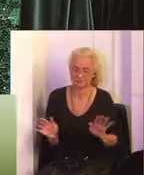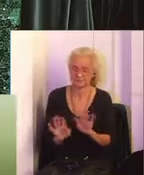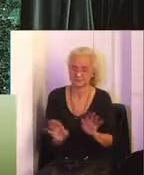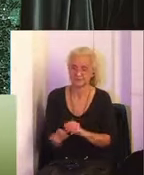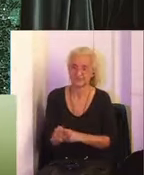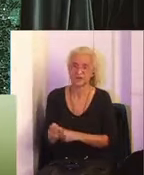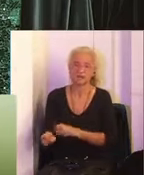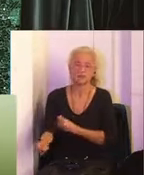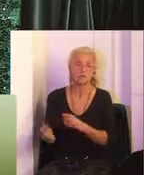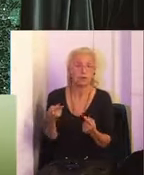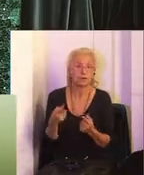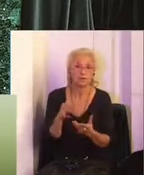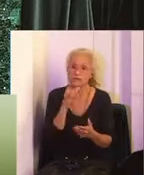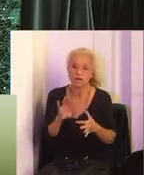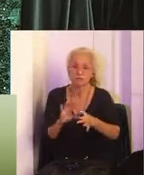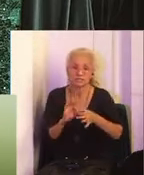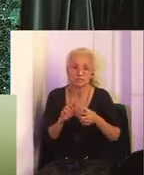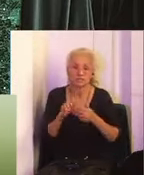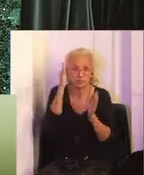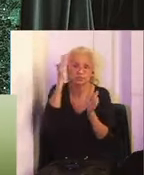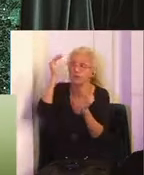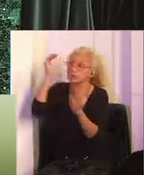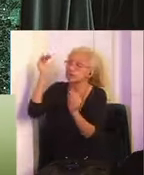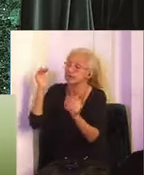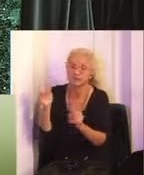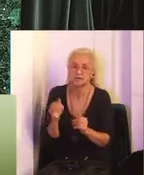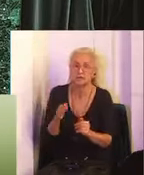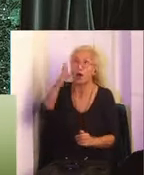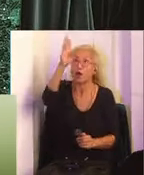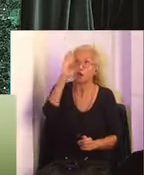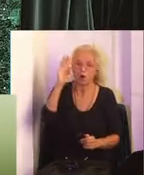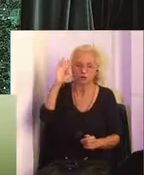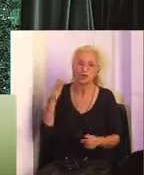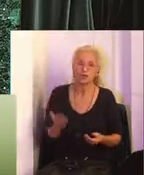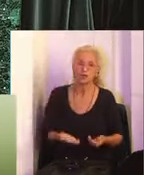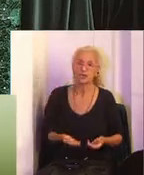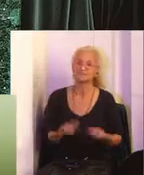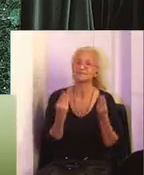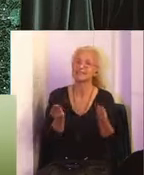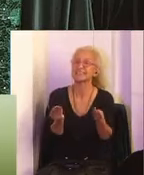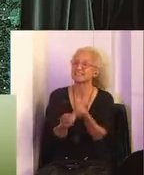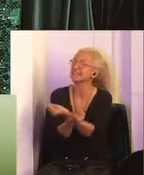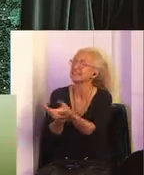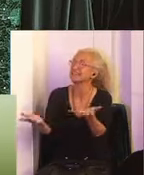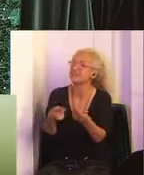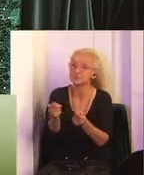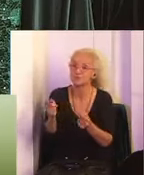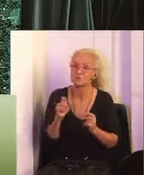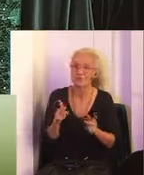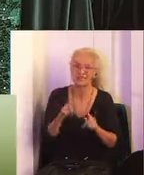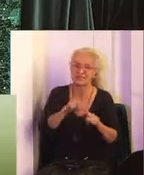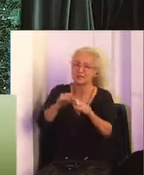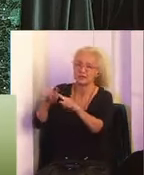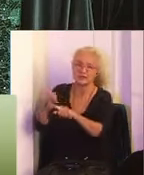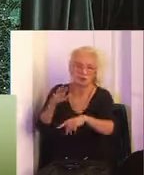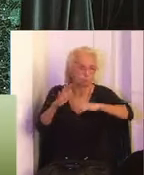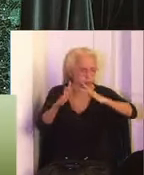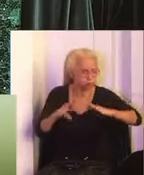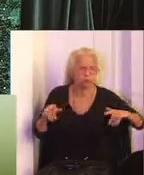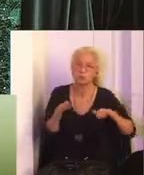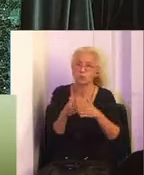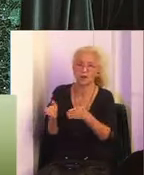Here's the thing, it's not about expecting, it's that God will give you back in many different ways, because God is